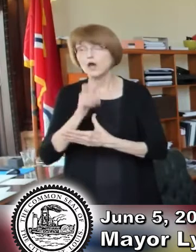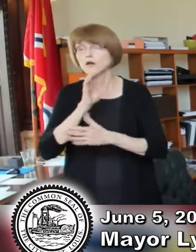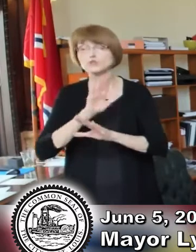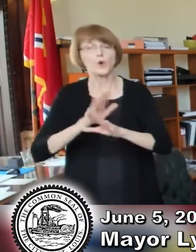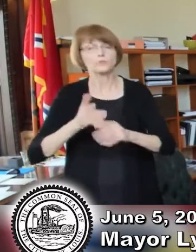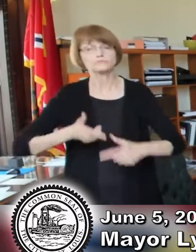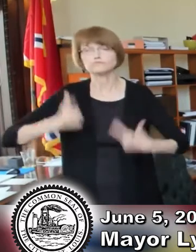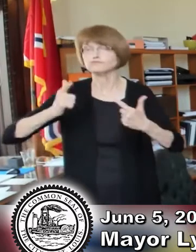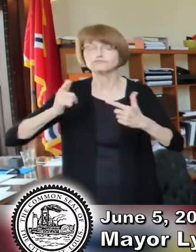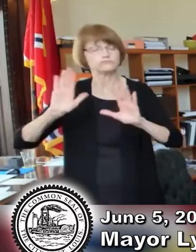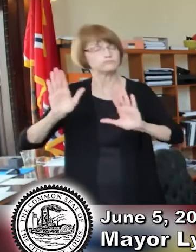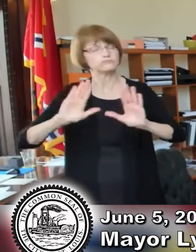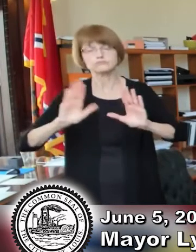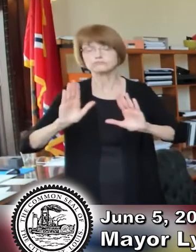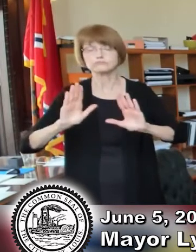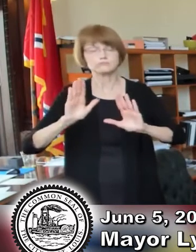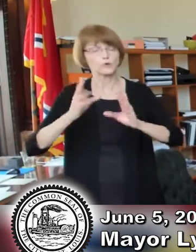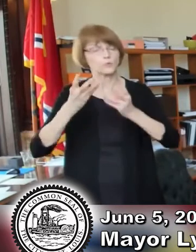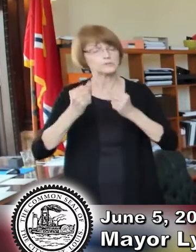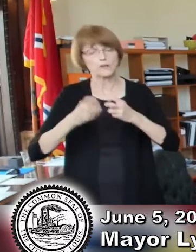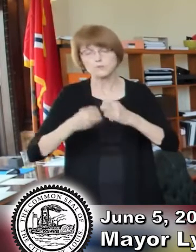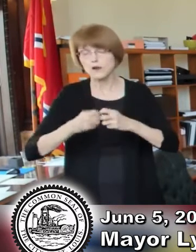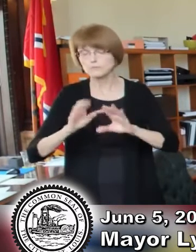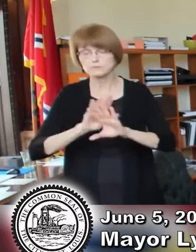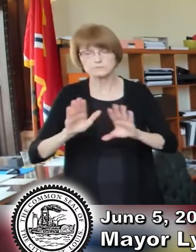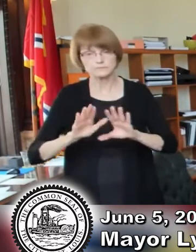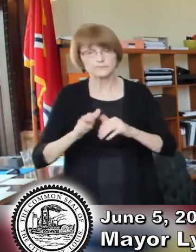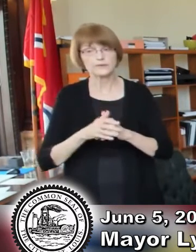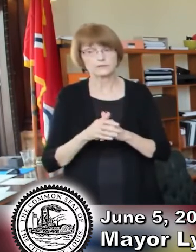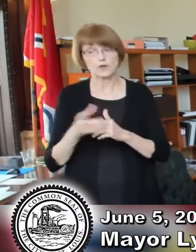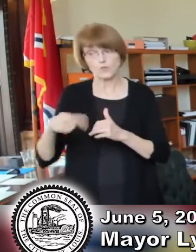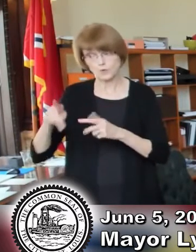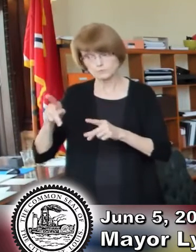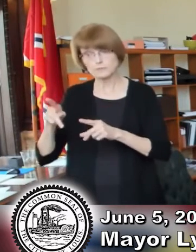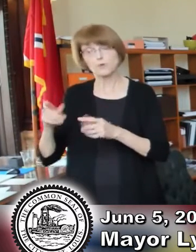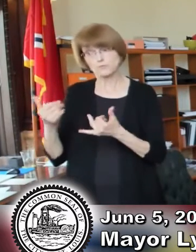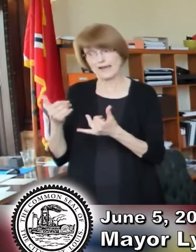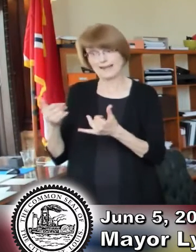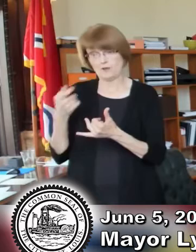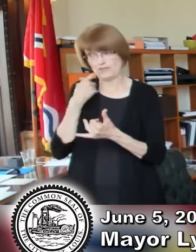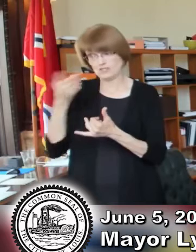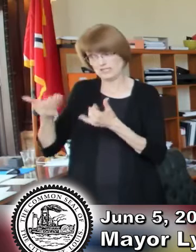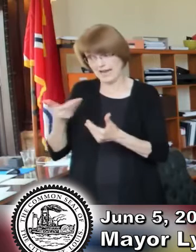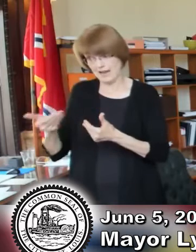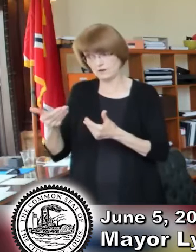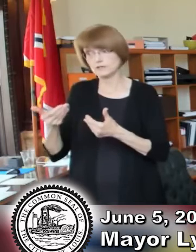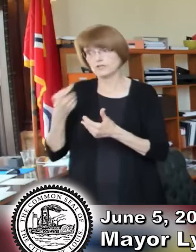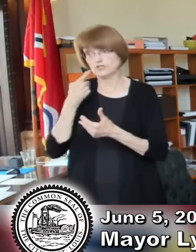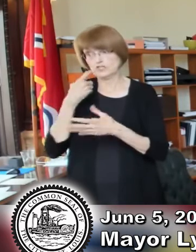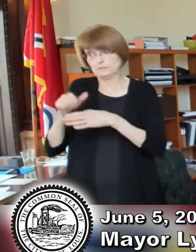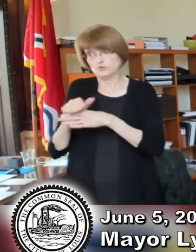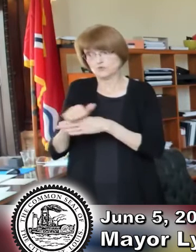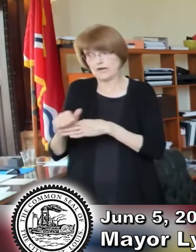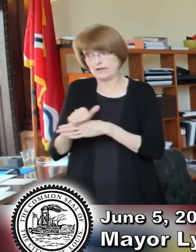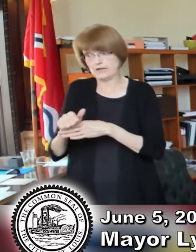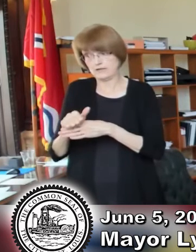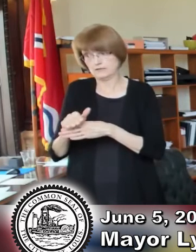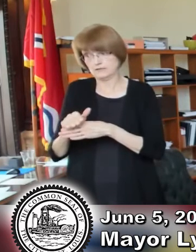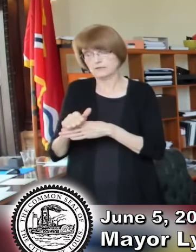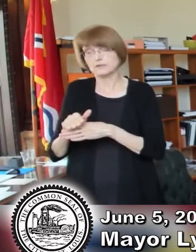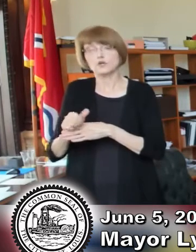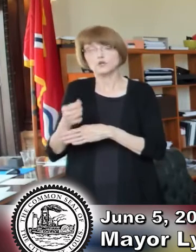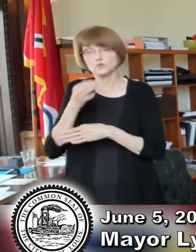with gunfire. That is just, the folks are being trained right now. That is just beginning to launch. We have,